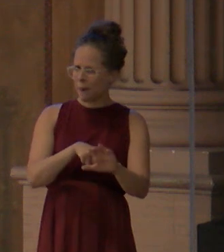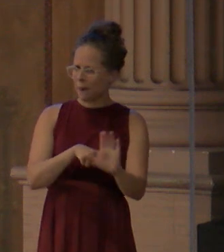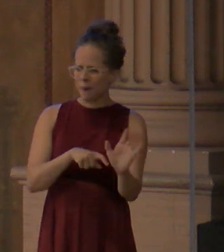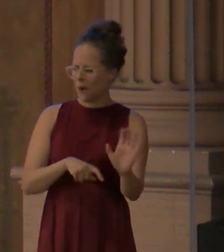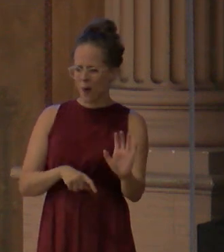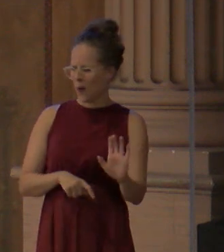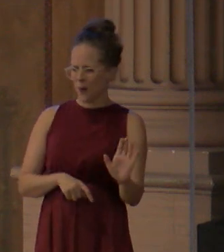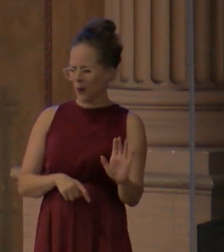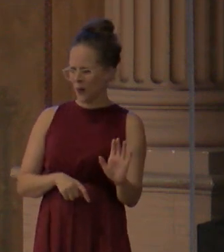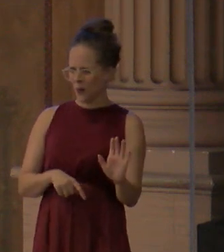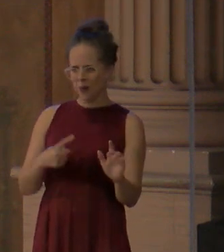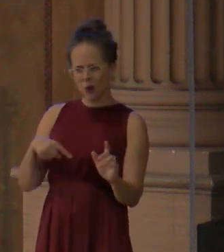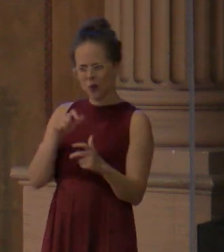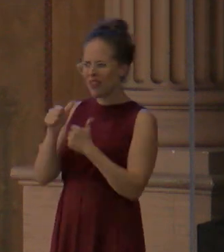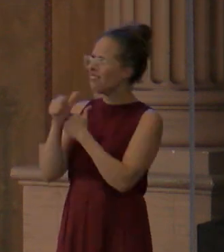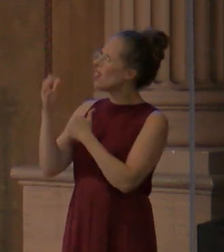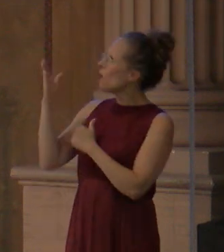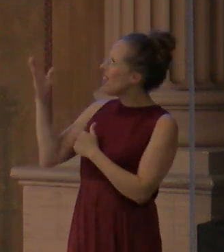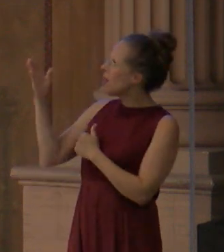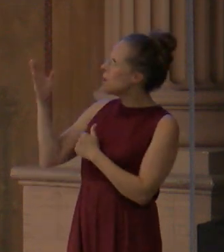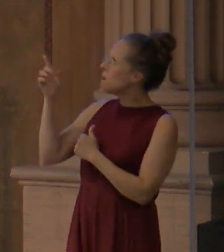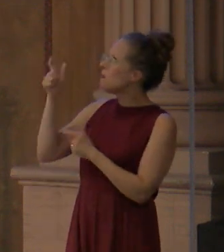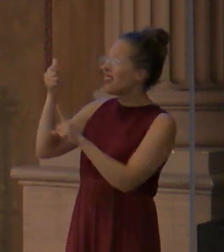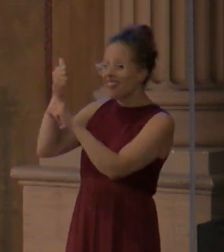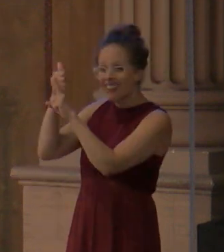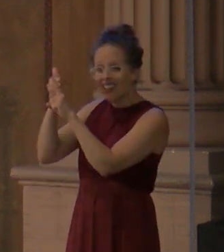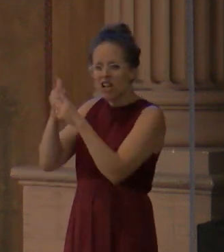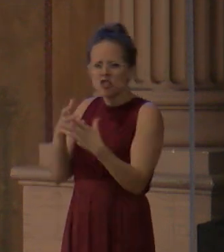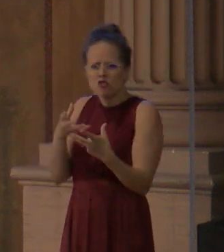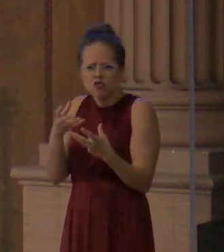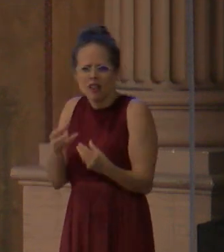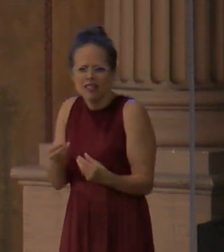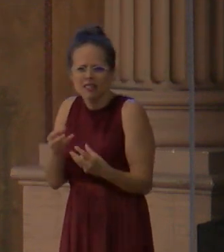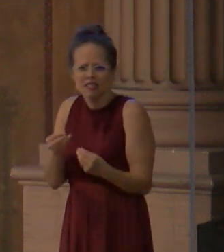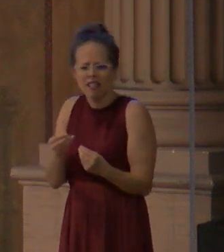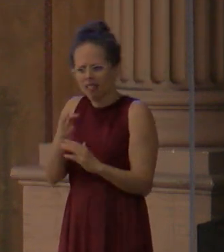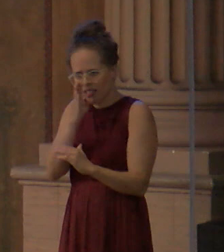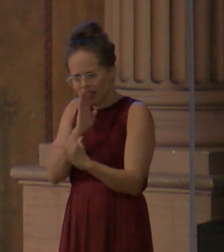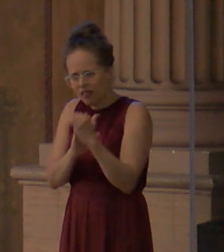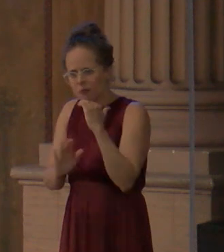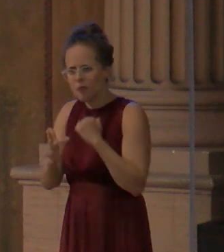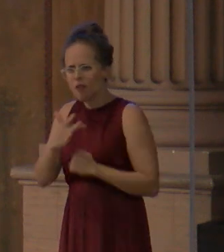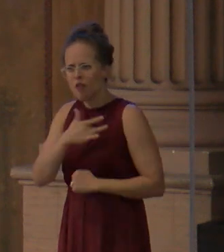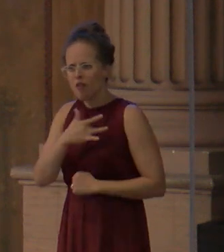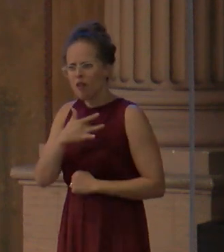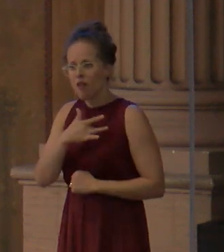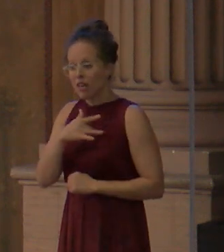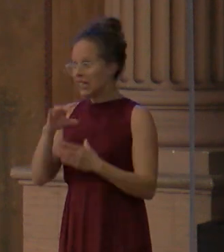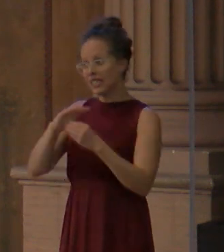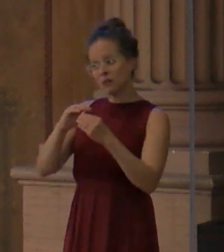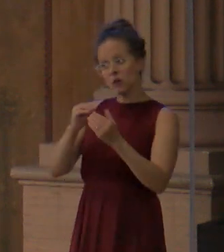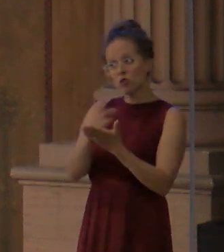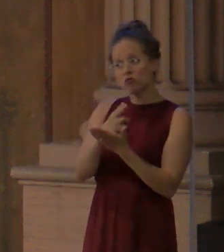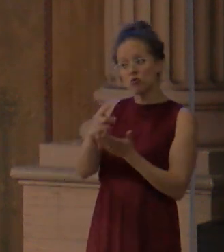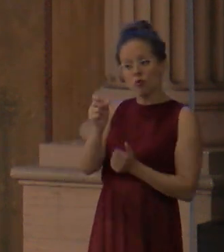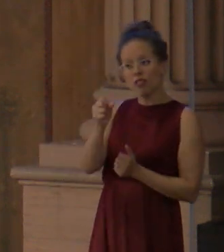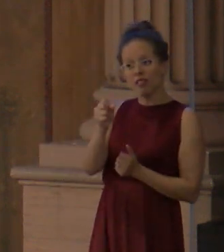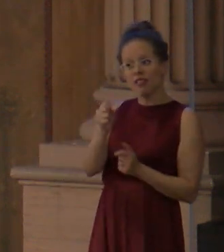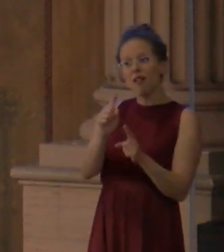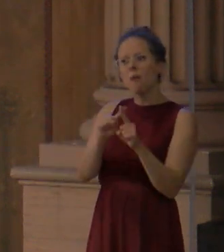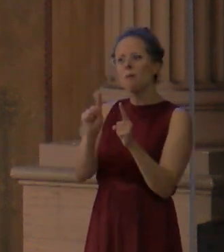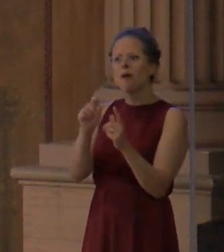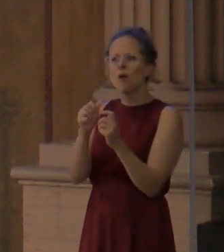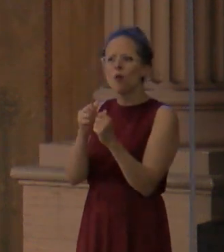Like, we follow the one who's gentle and lowly in heart. He's authoritative. He speaks truth, but he's compassionate and